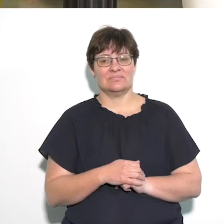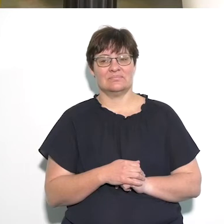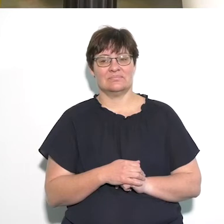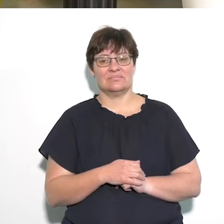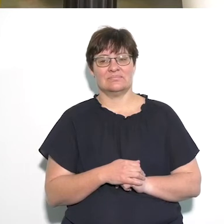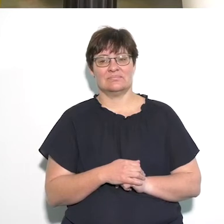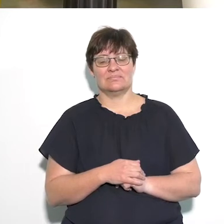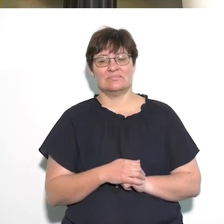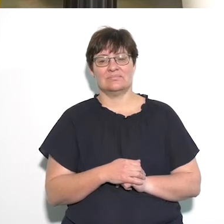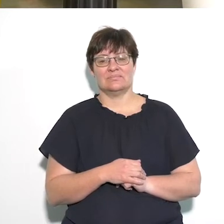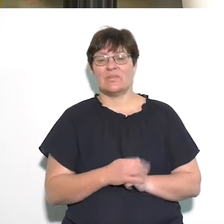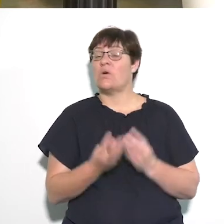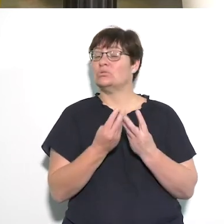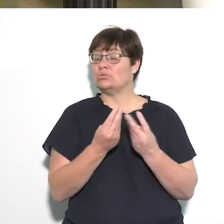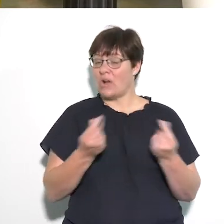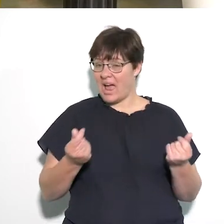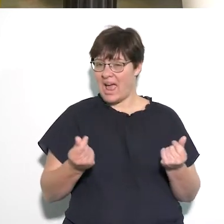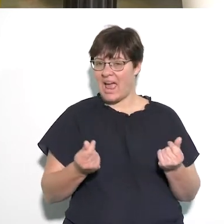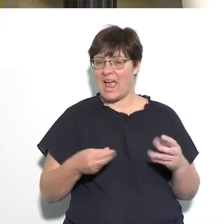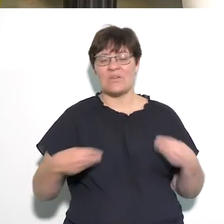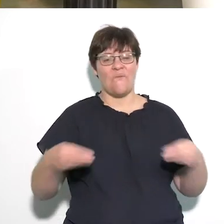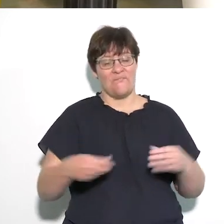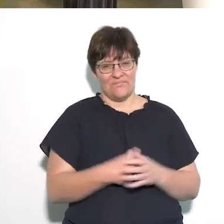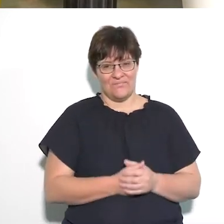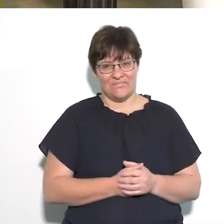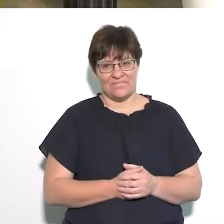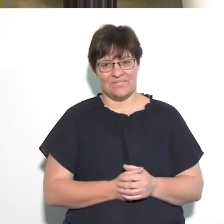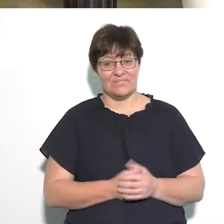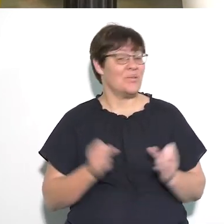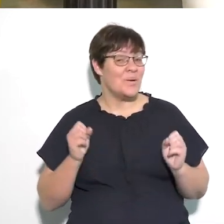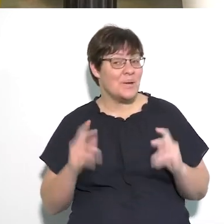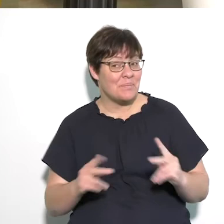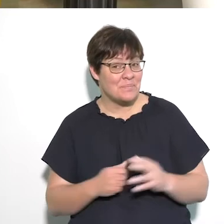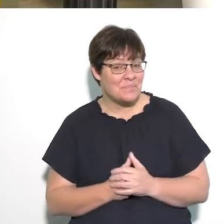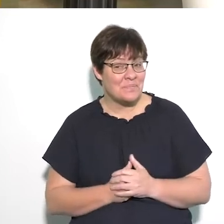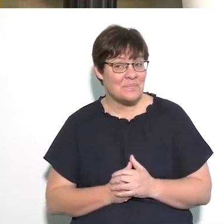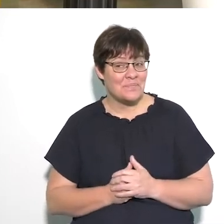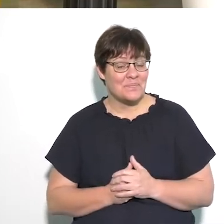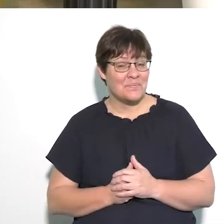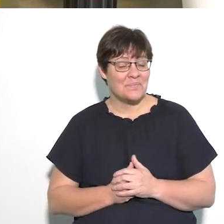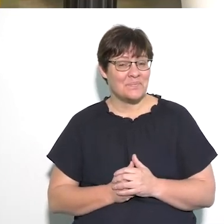There you go. That obviously will also dry, and then you can shake it off. All right.